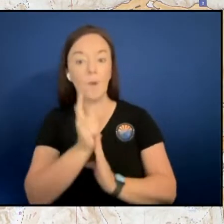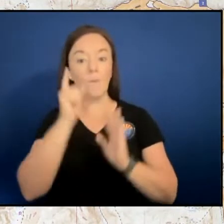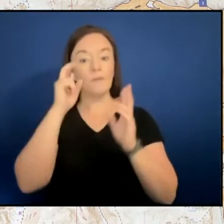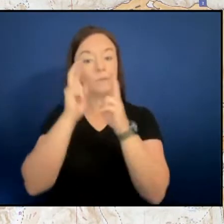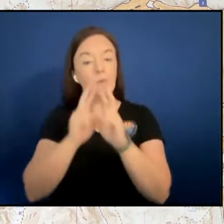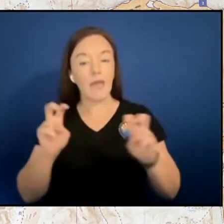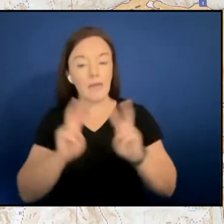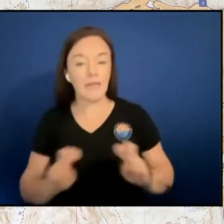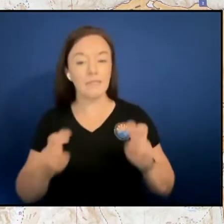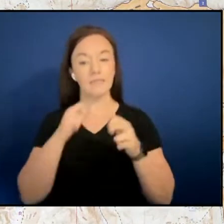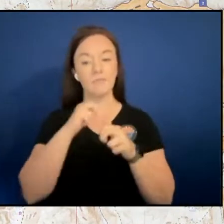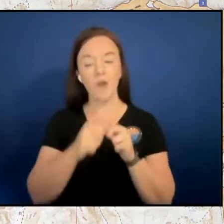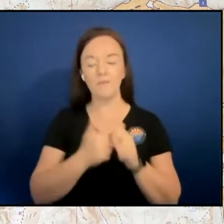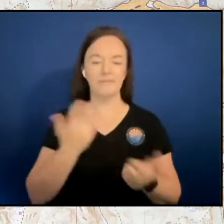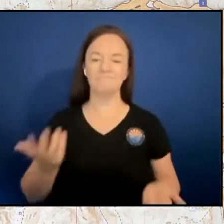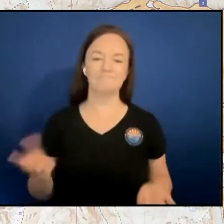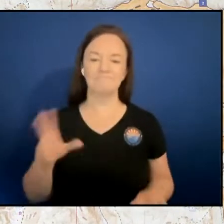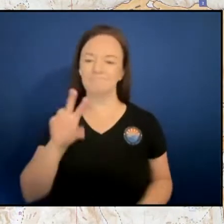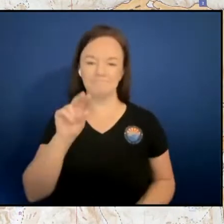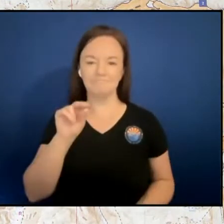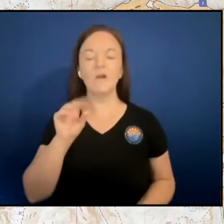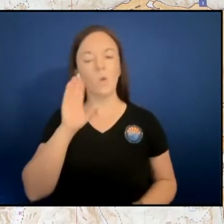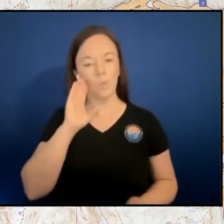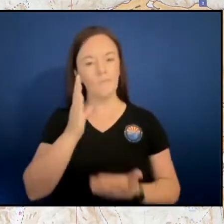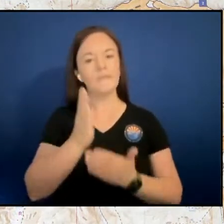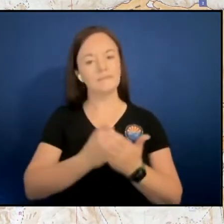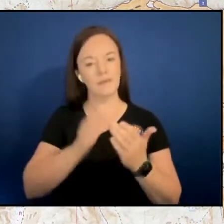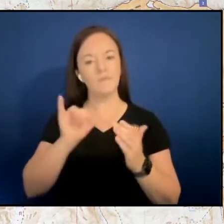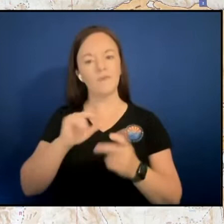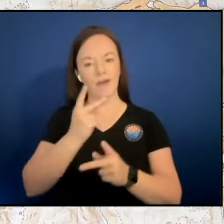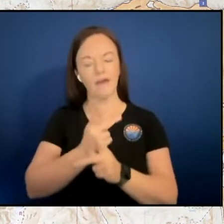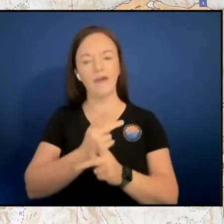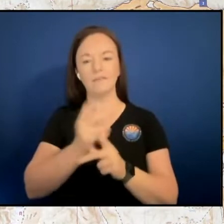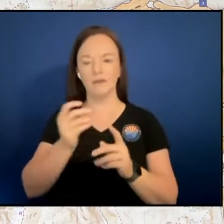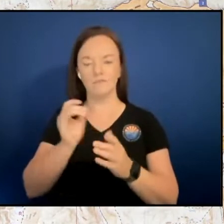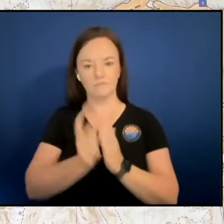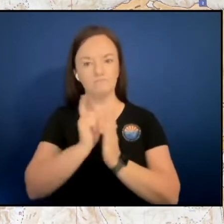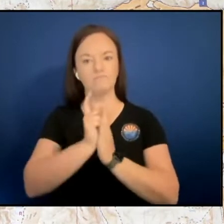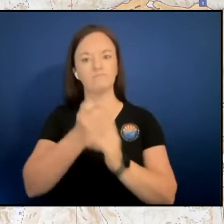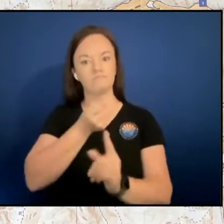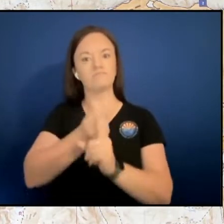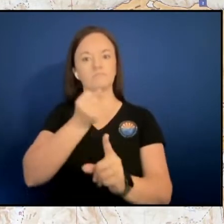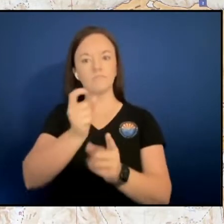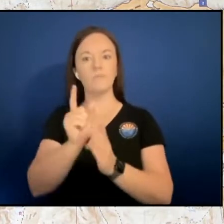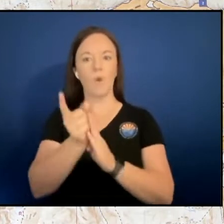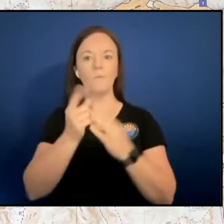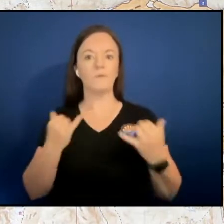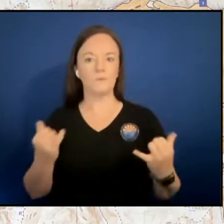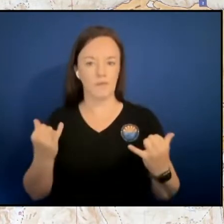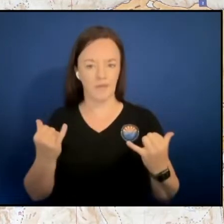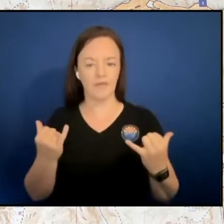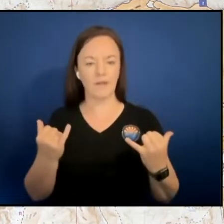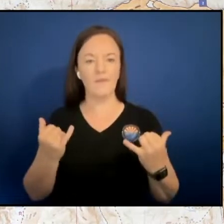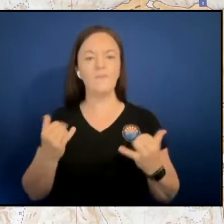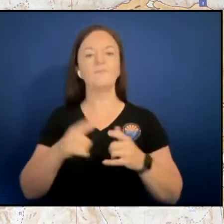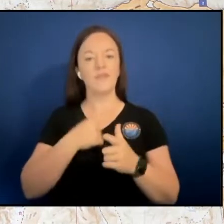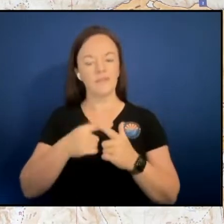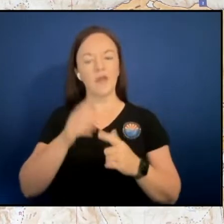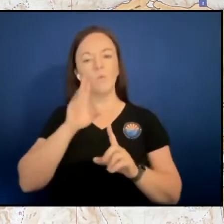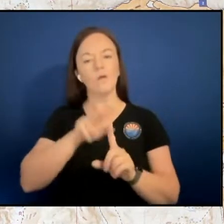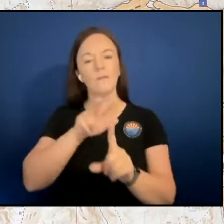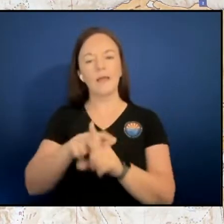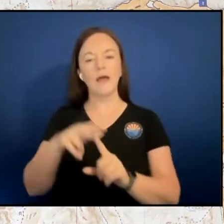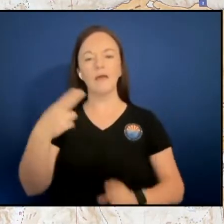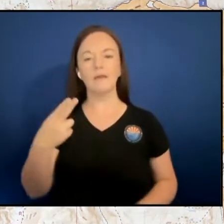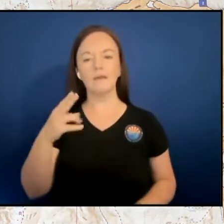problem. And there's going to be some of those moments today too. And that's when we will apply heuristics, and heuristics are basically